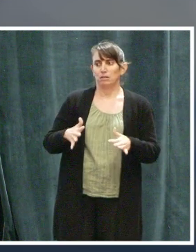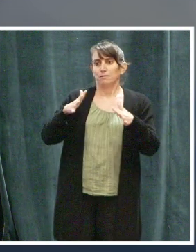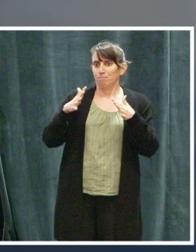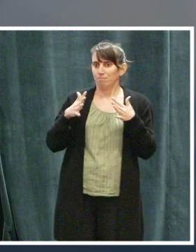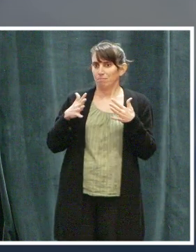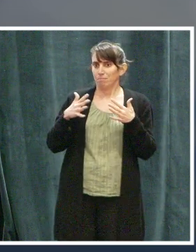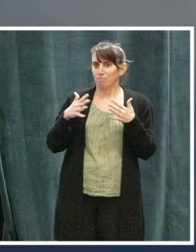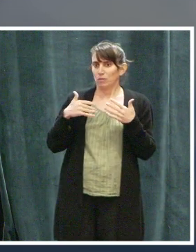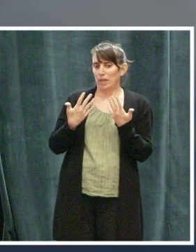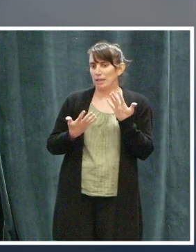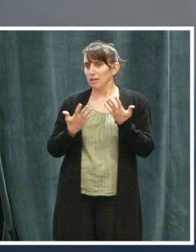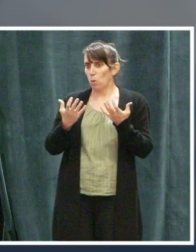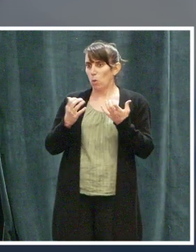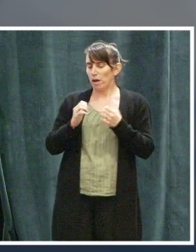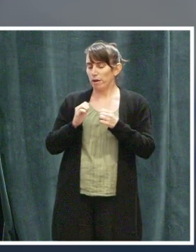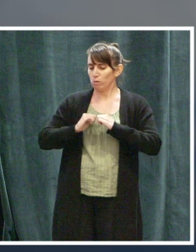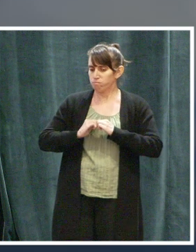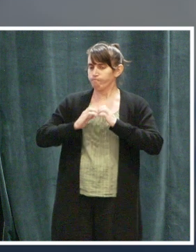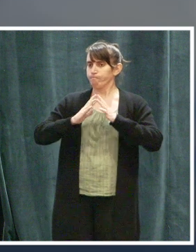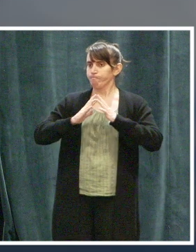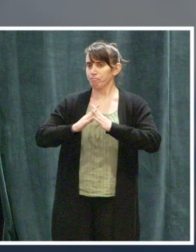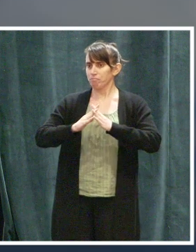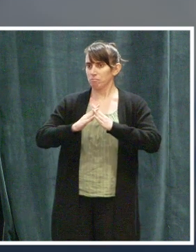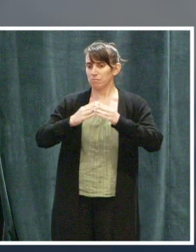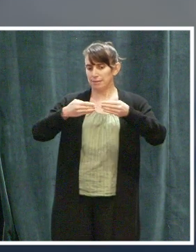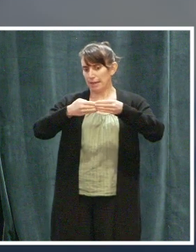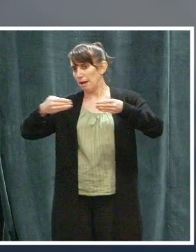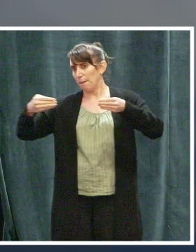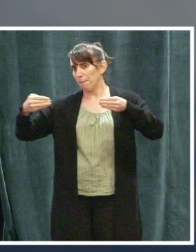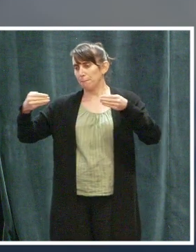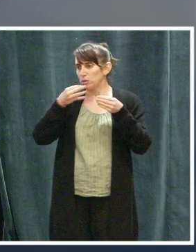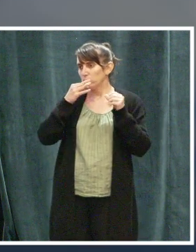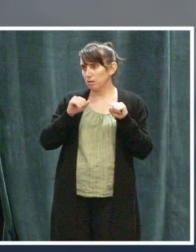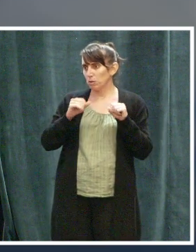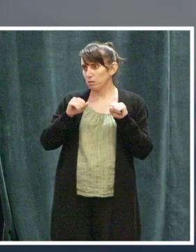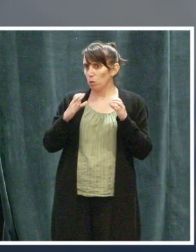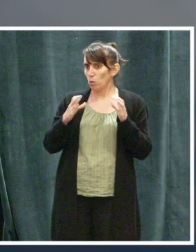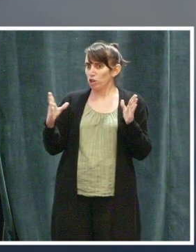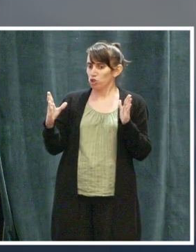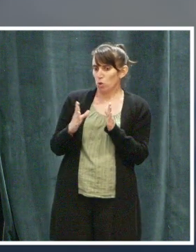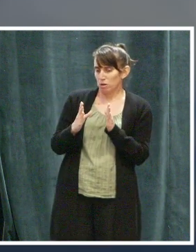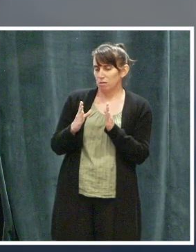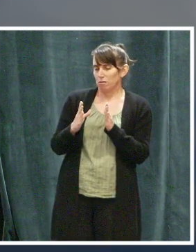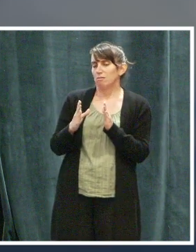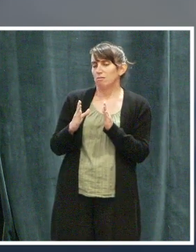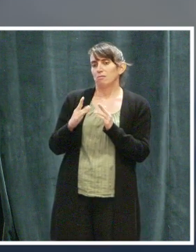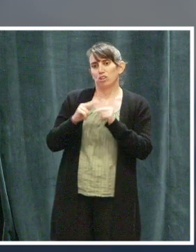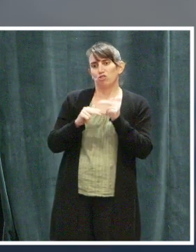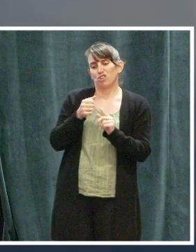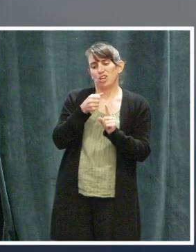So we want to get it in place as quickly as we can. We want to shorten the overall duration of the construction impacts to the